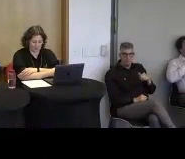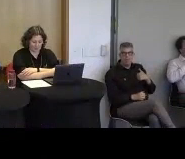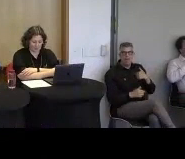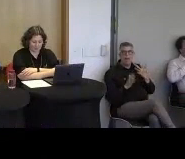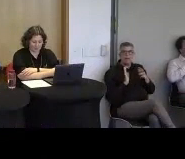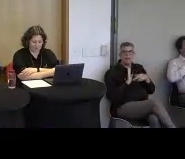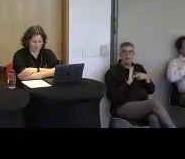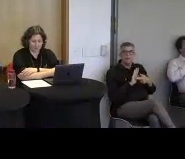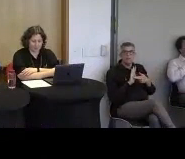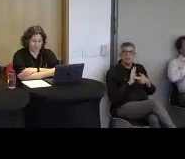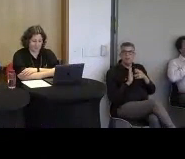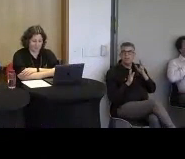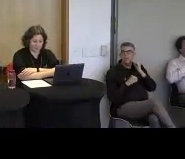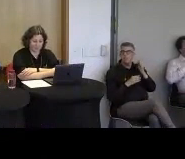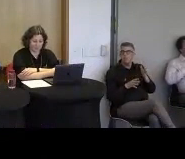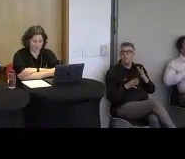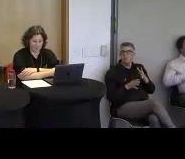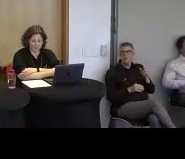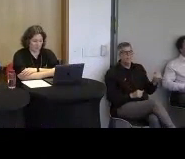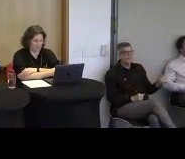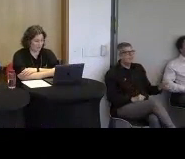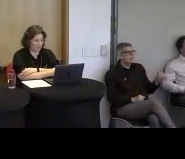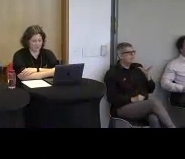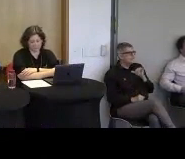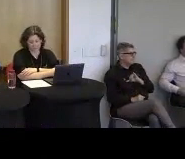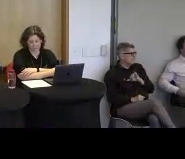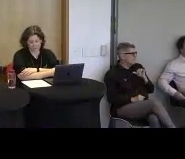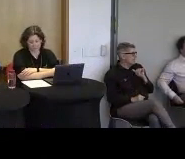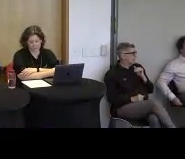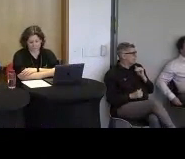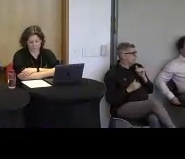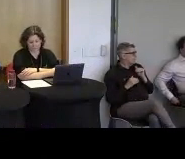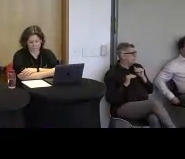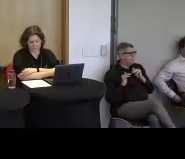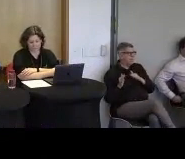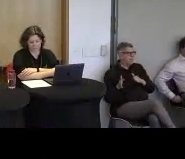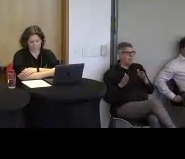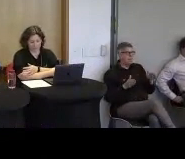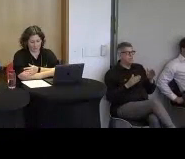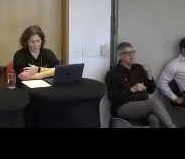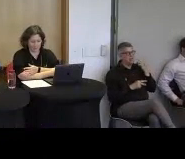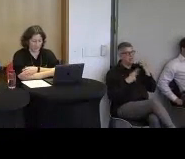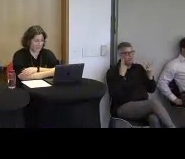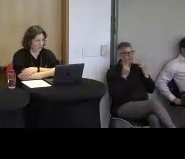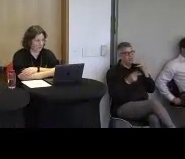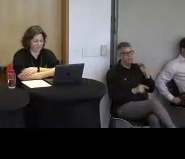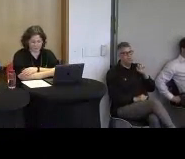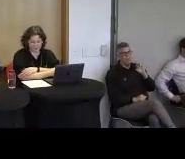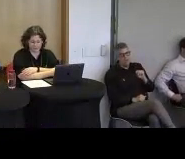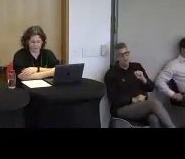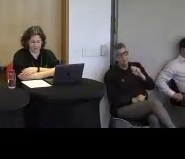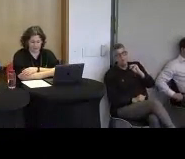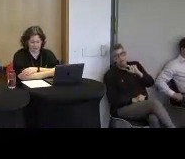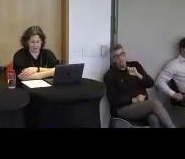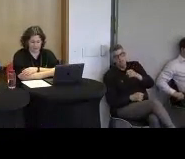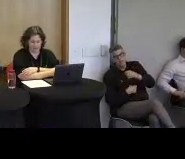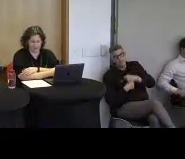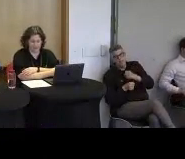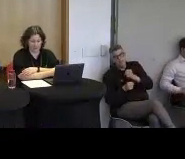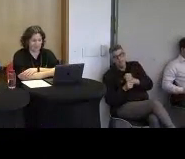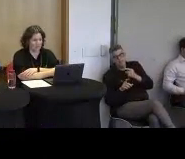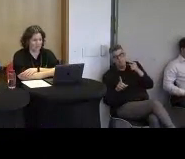designing tactile maps, we use similar methods as one would for visual maps. Maps are made of points or symbols,